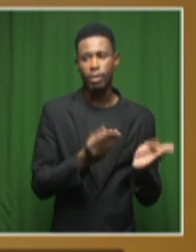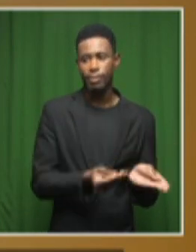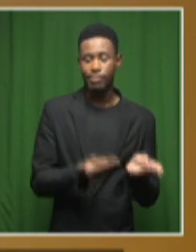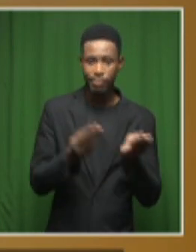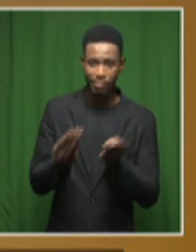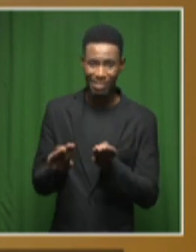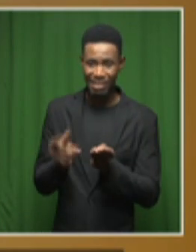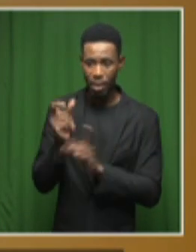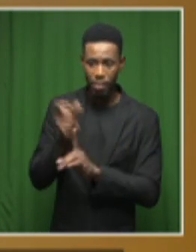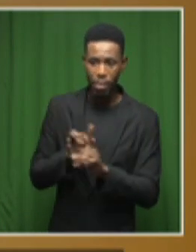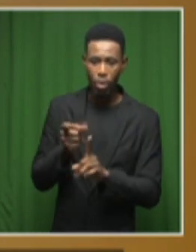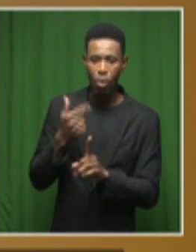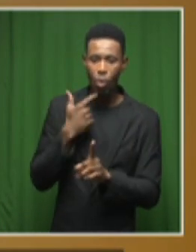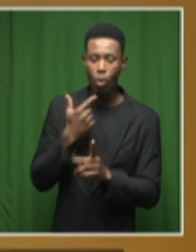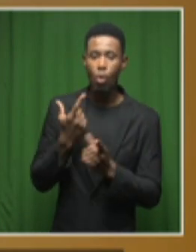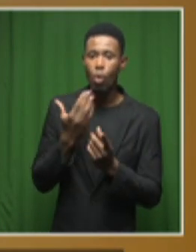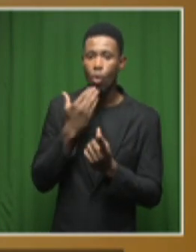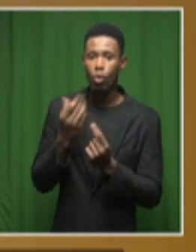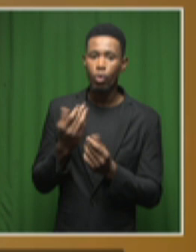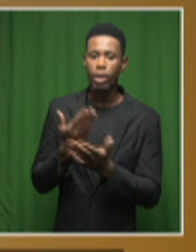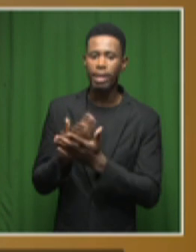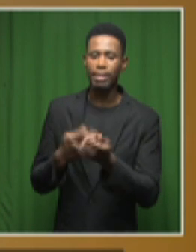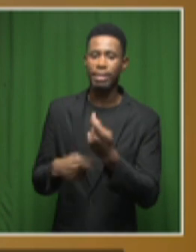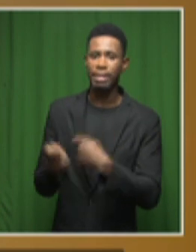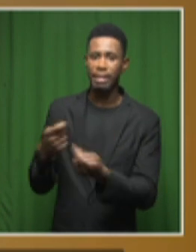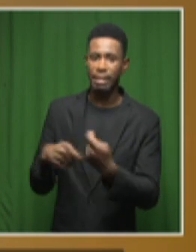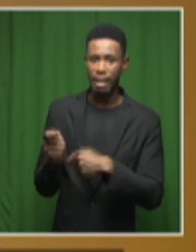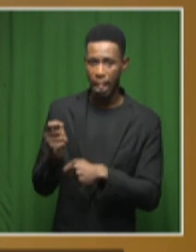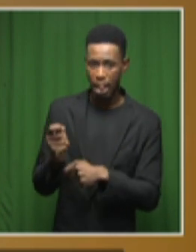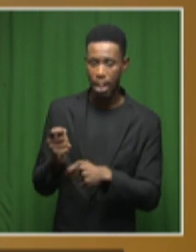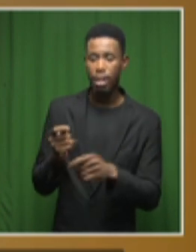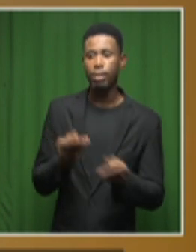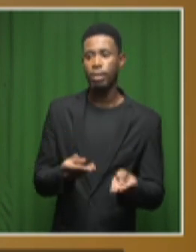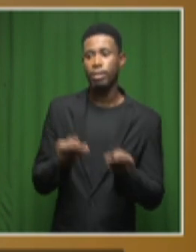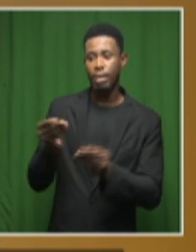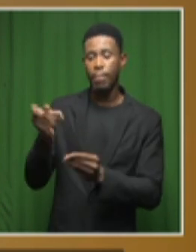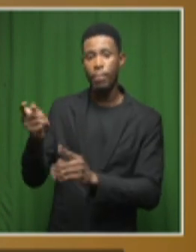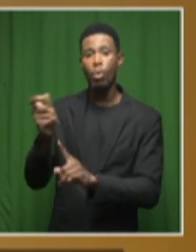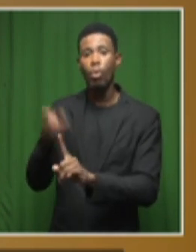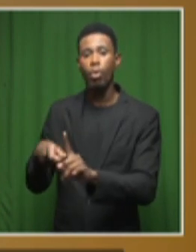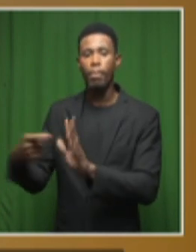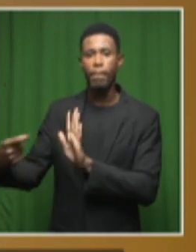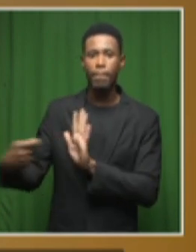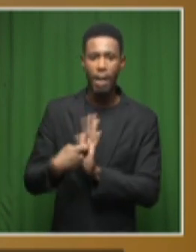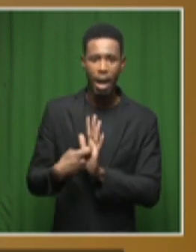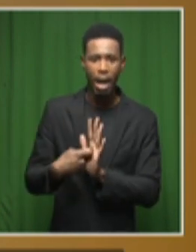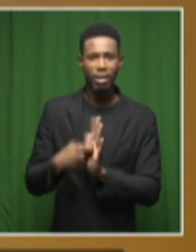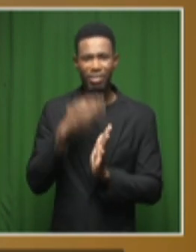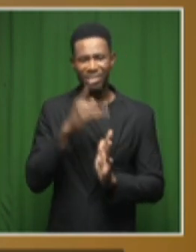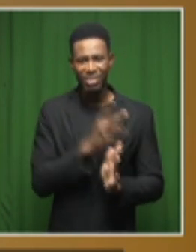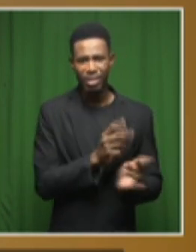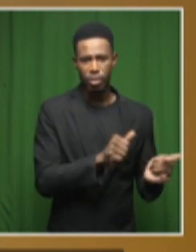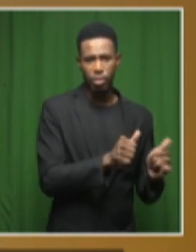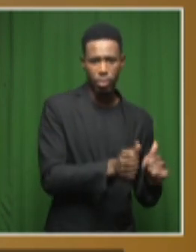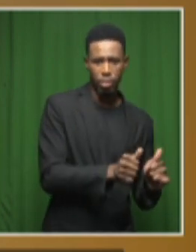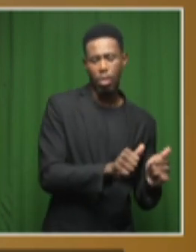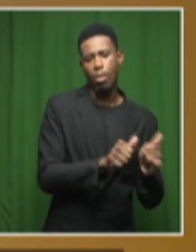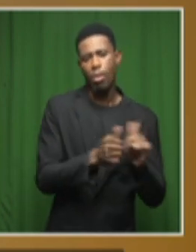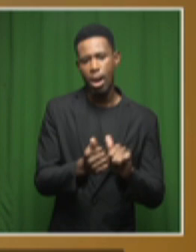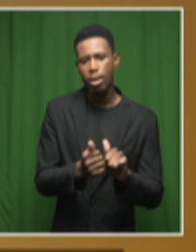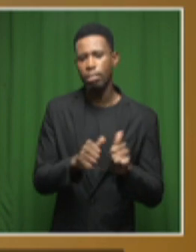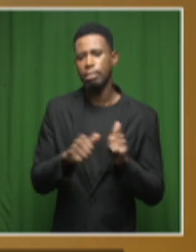the the art material, you're taking it to the buyer. So there's a lot that's happening that could